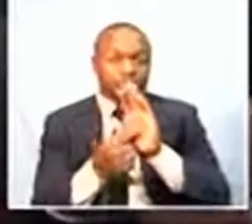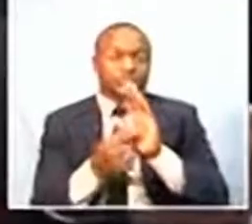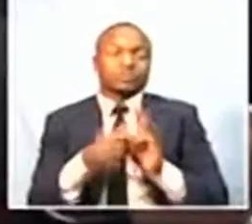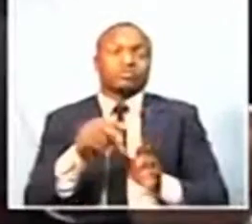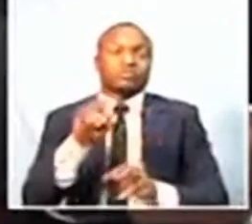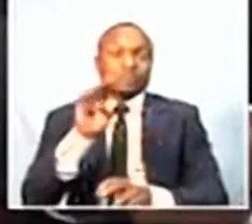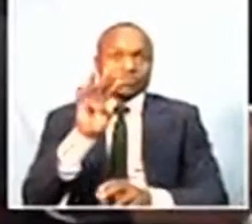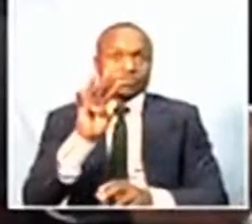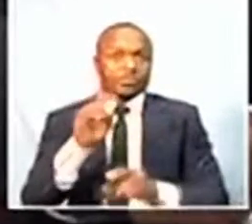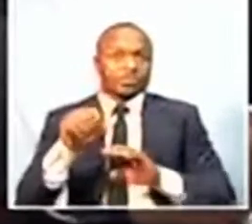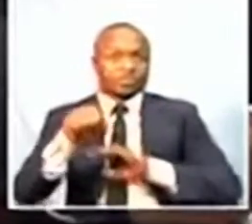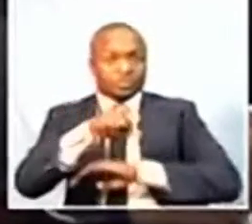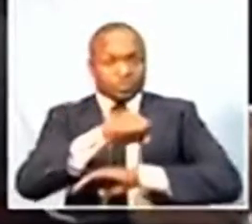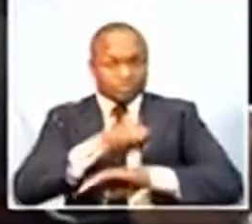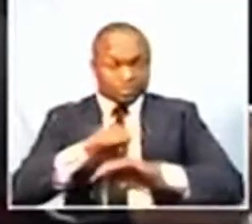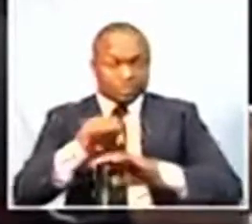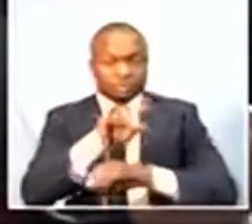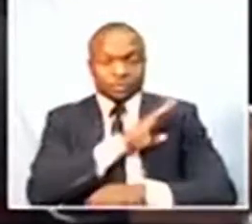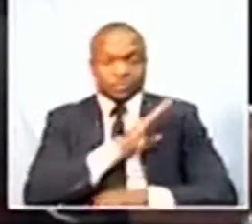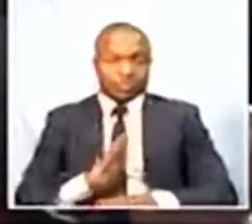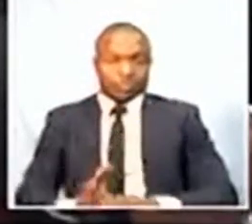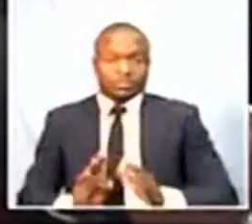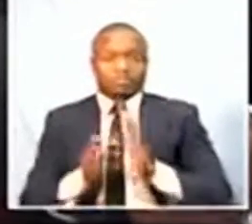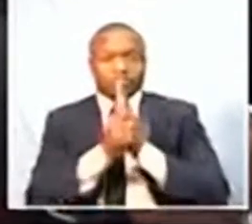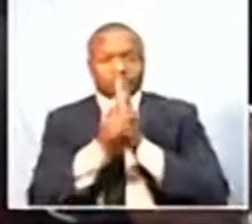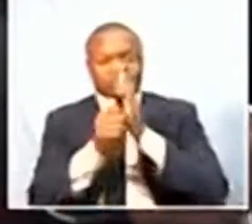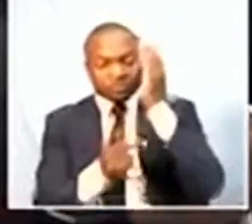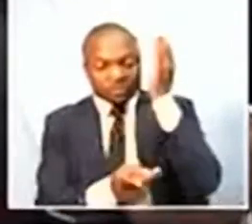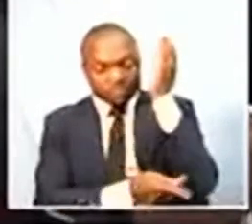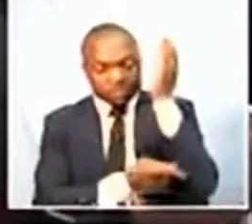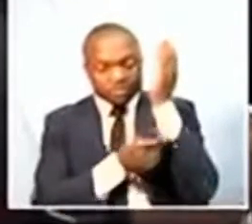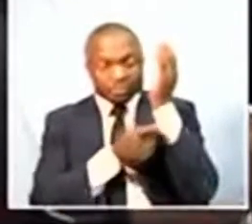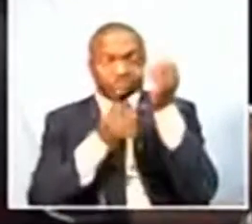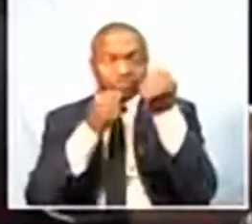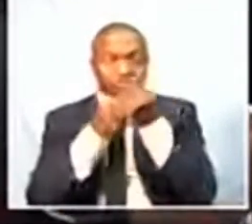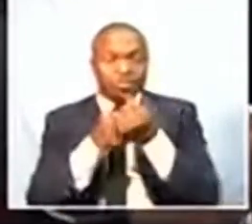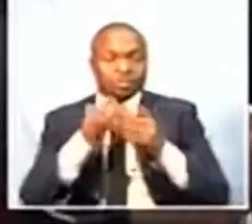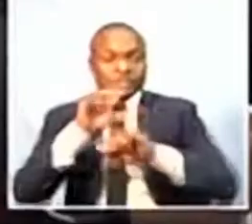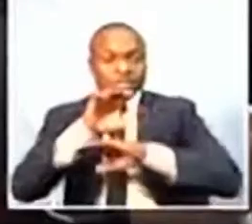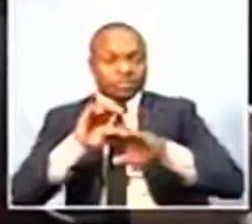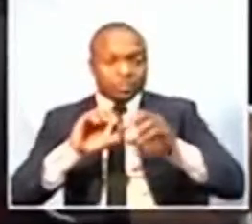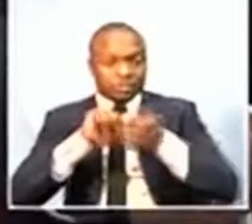2.4, secondary boarding and skills development, bursaries. Cause of query,